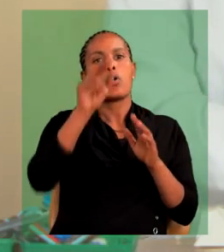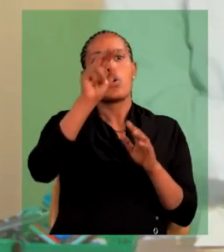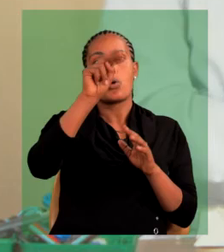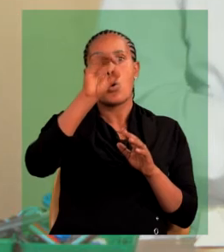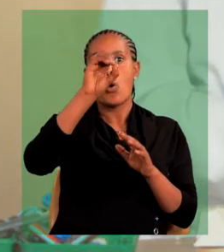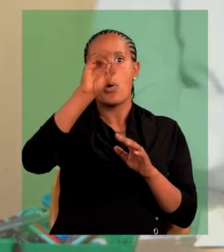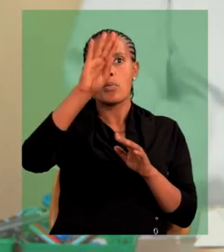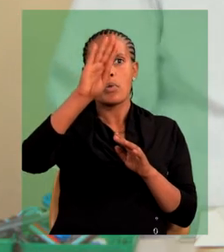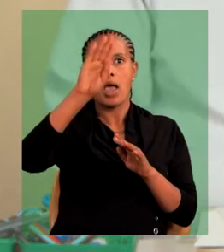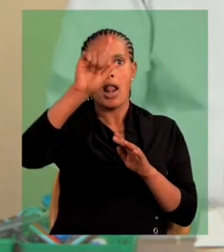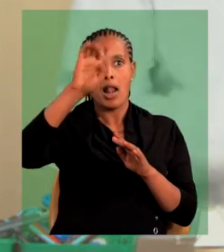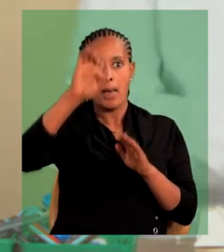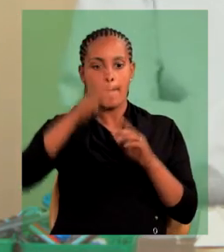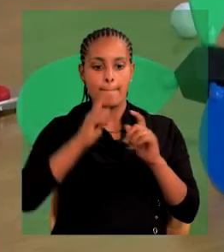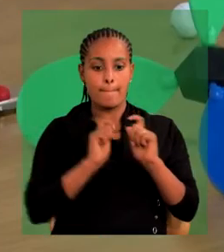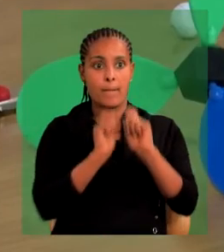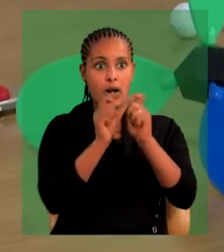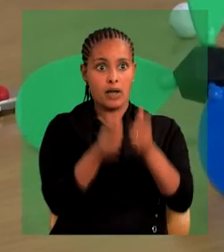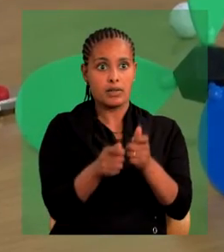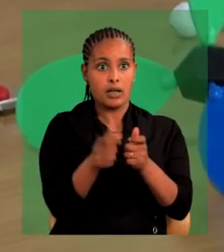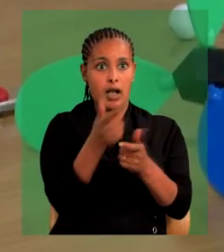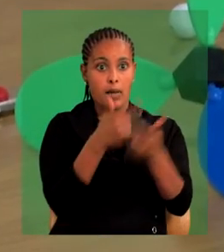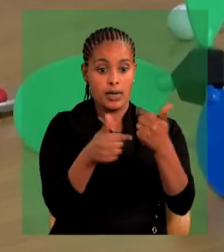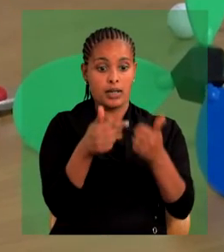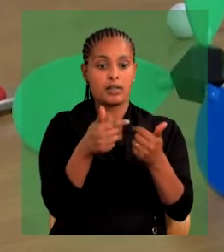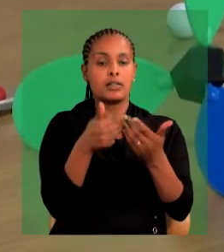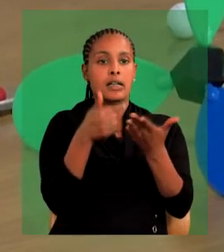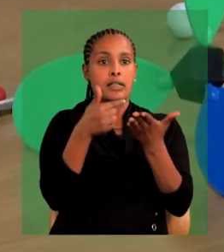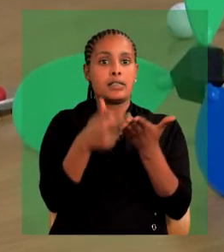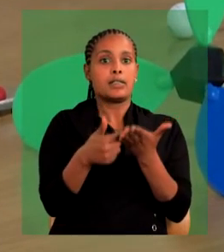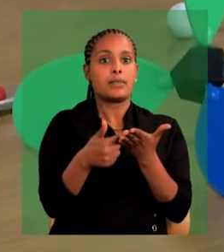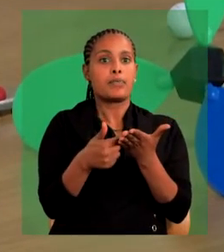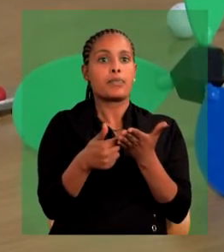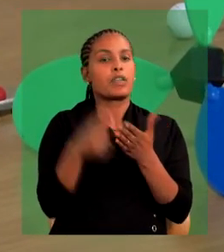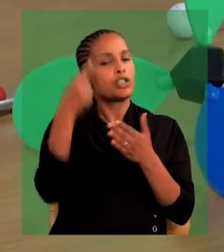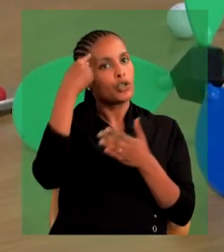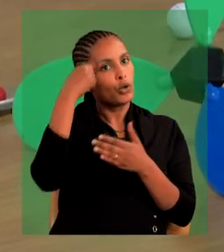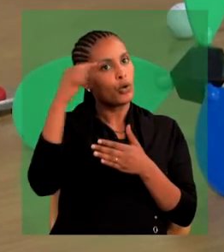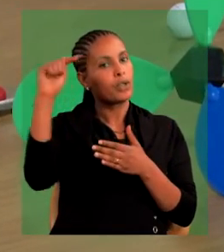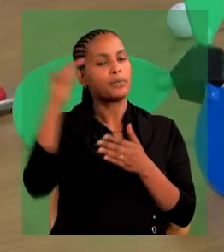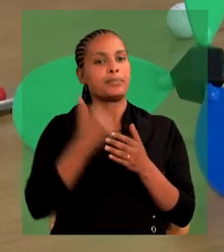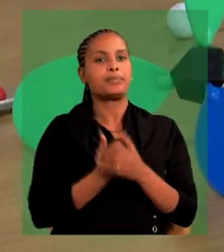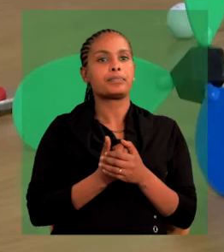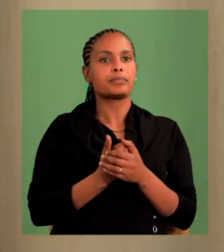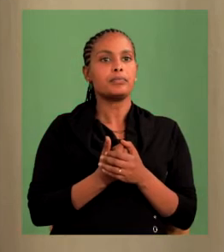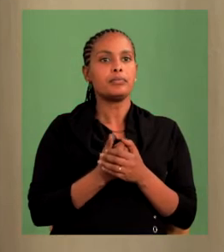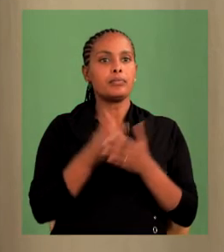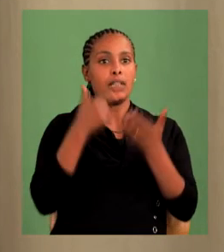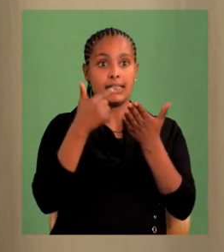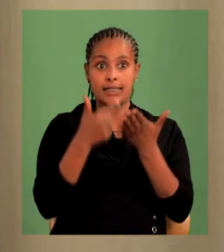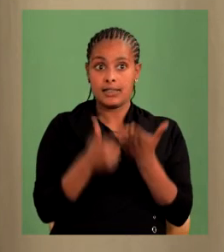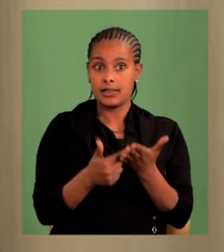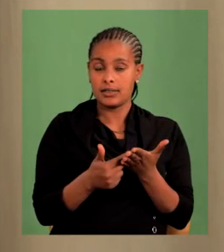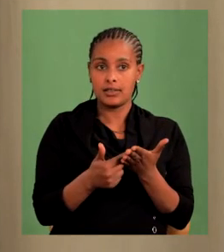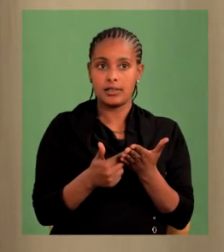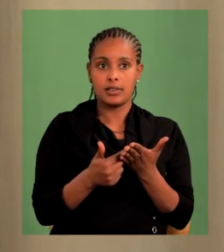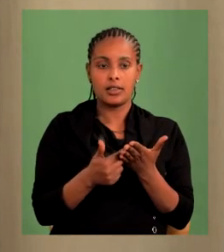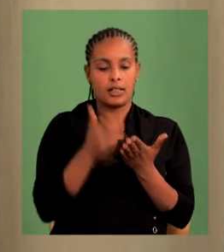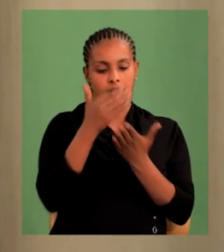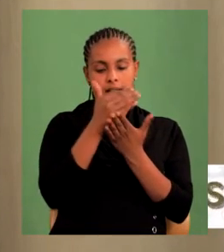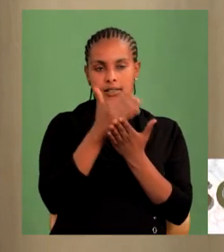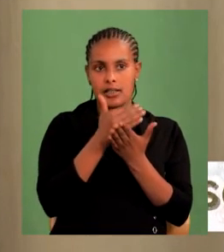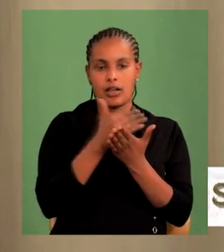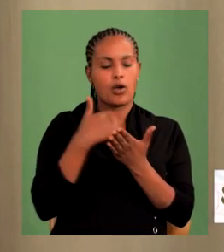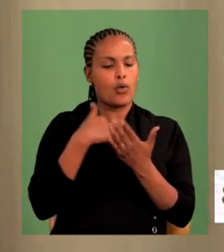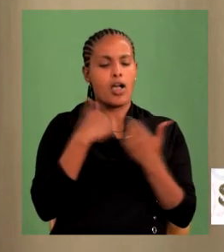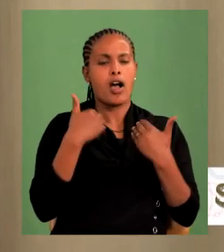Prizes for coming up with this theory. In this